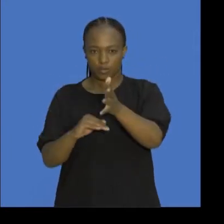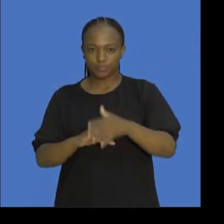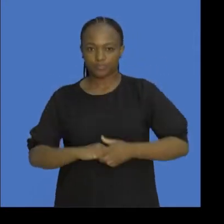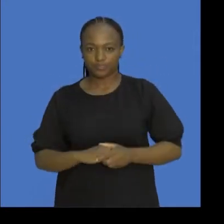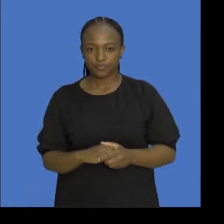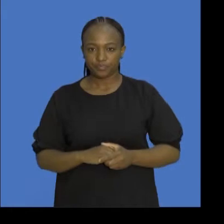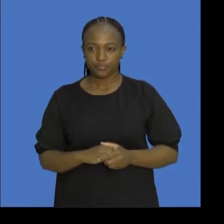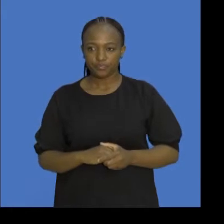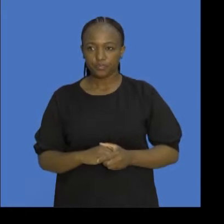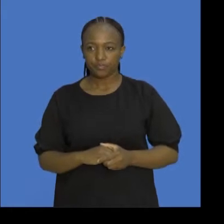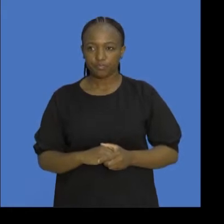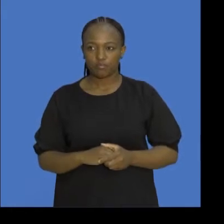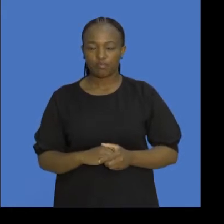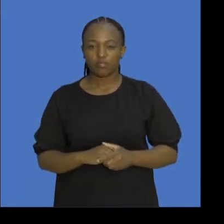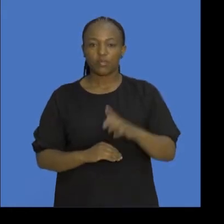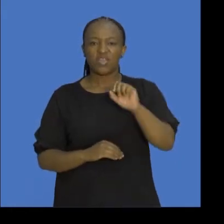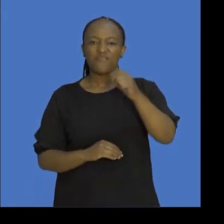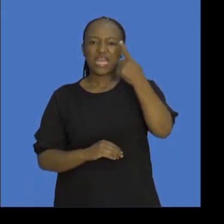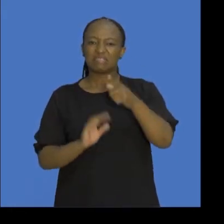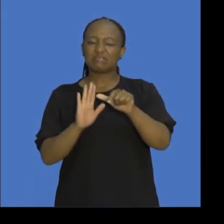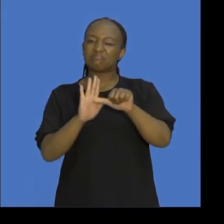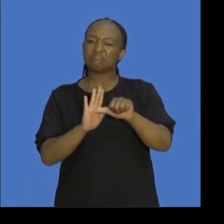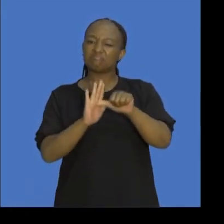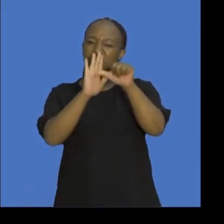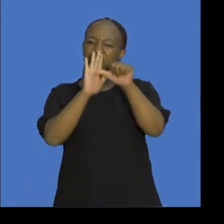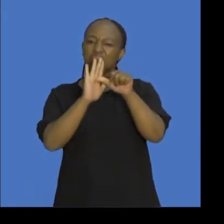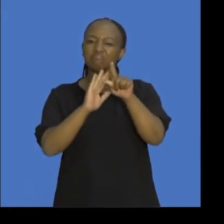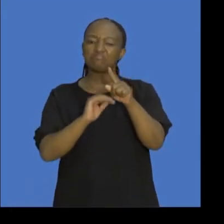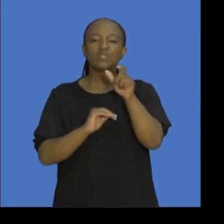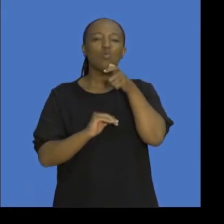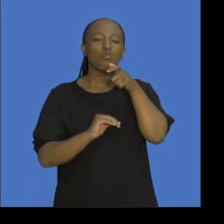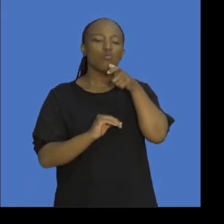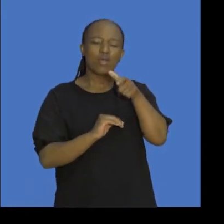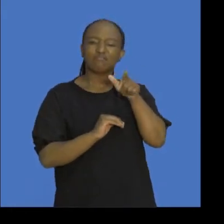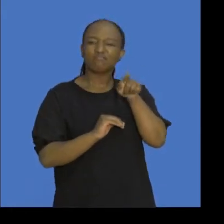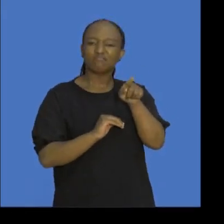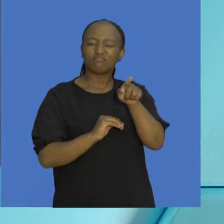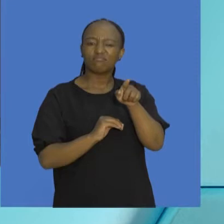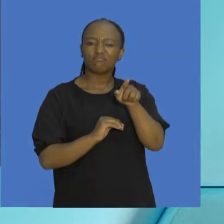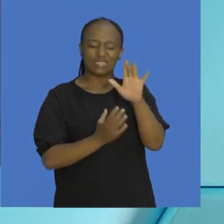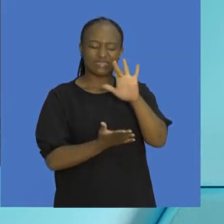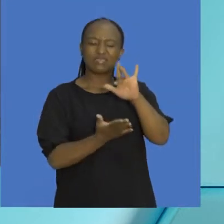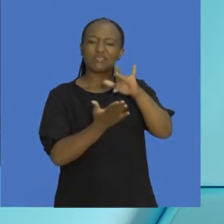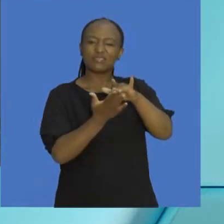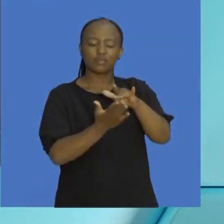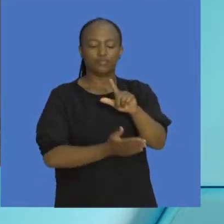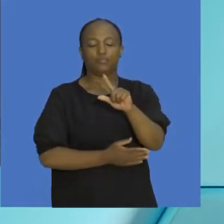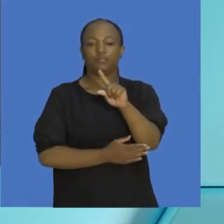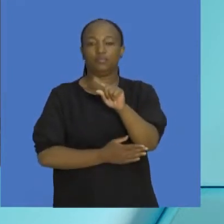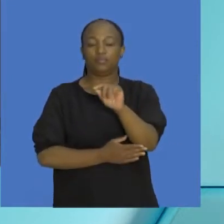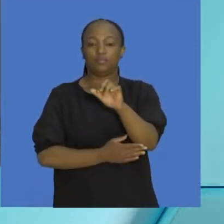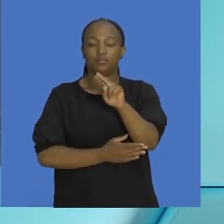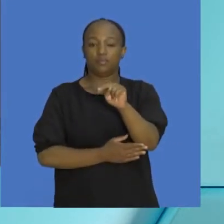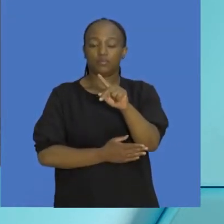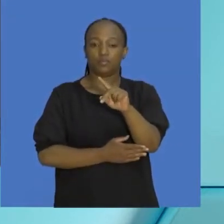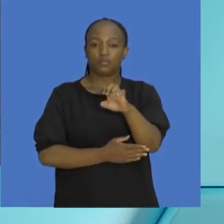So let's look at some of the keywords. What is central tendency? Okay. Central